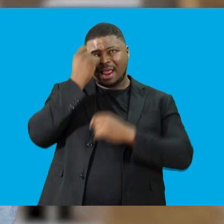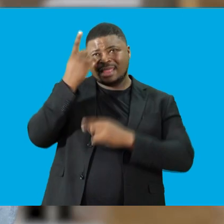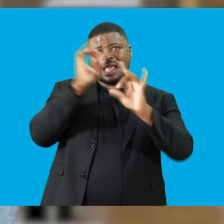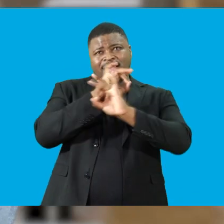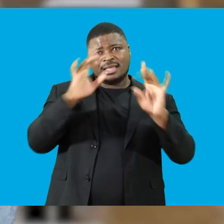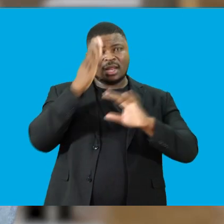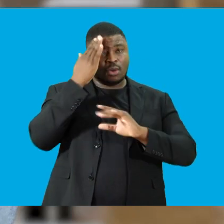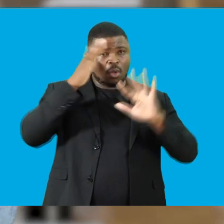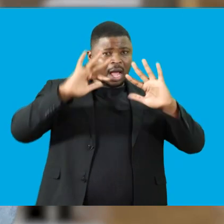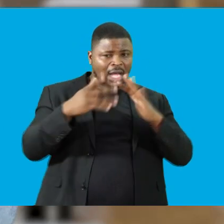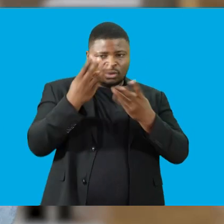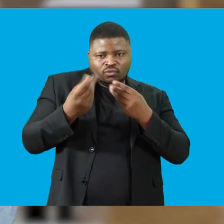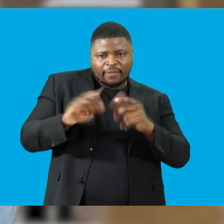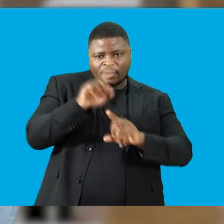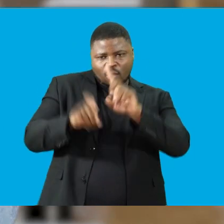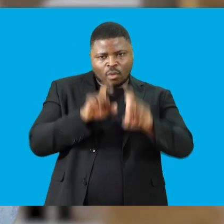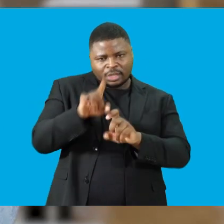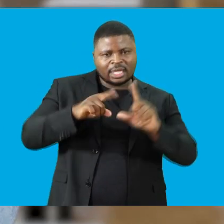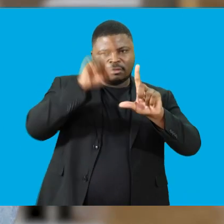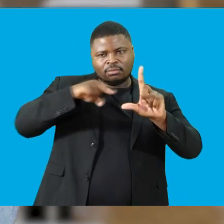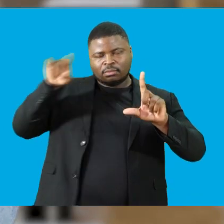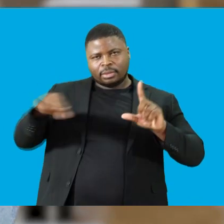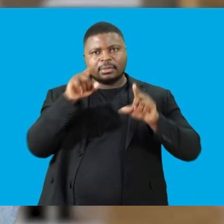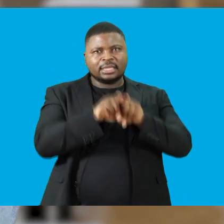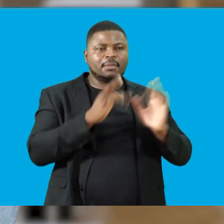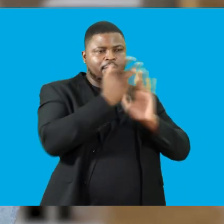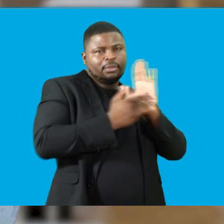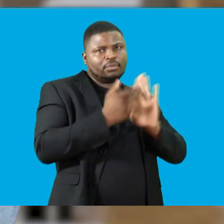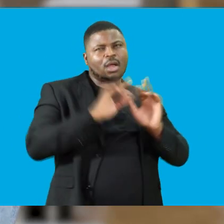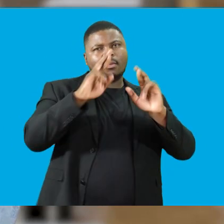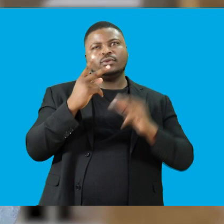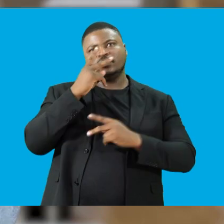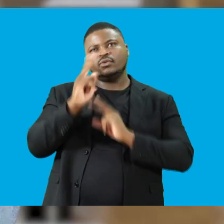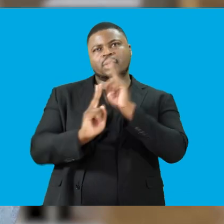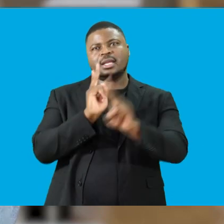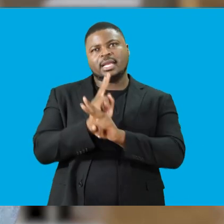You understand how to solve questions on pie charts and line graph. And I hope to see you again